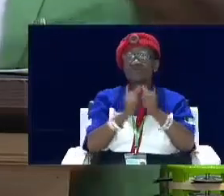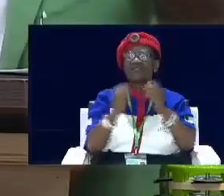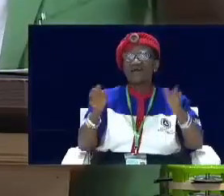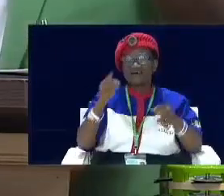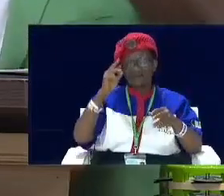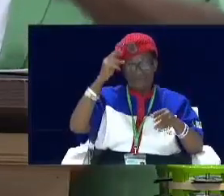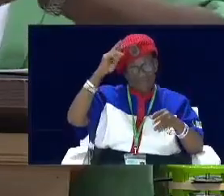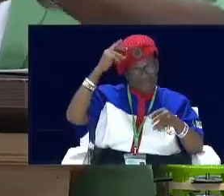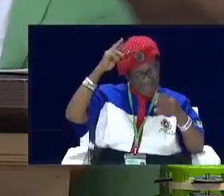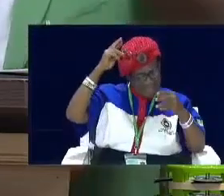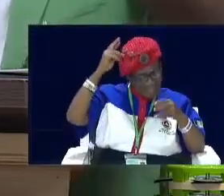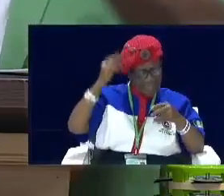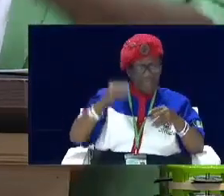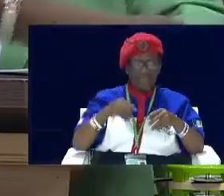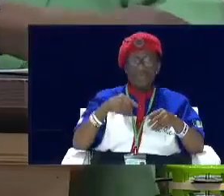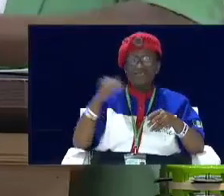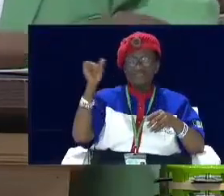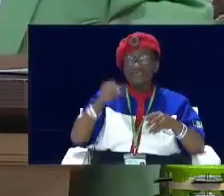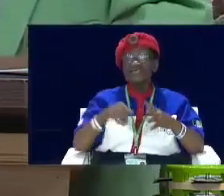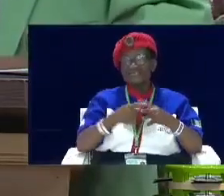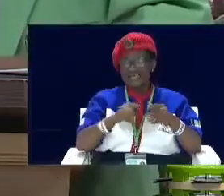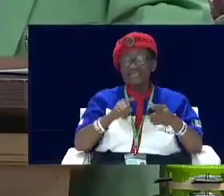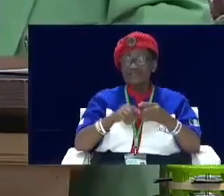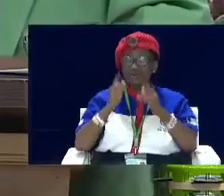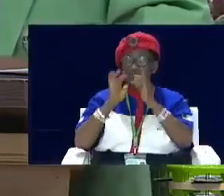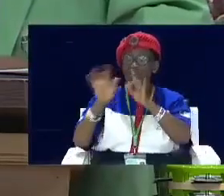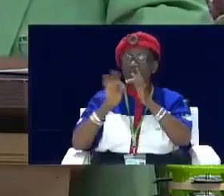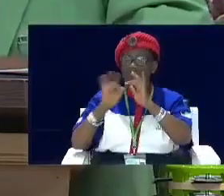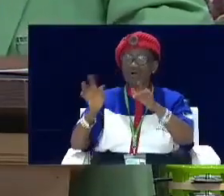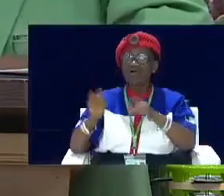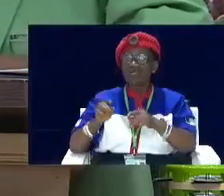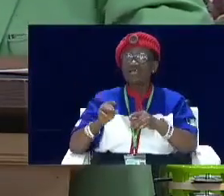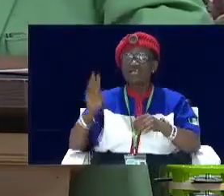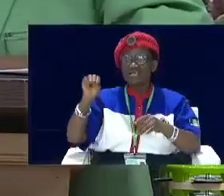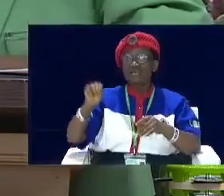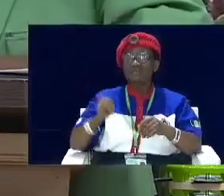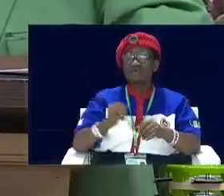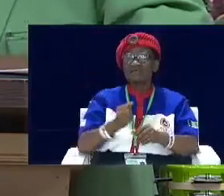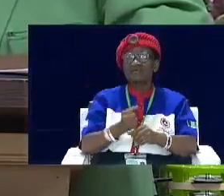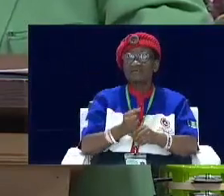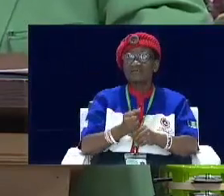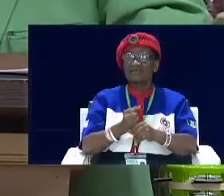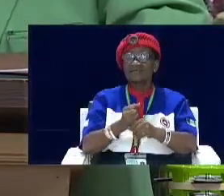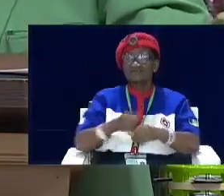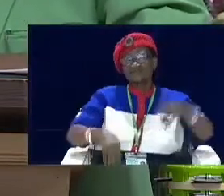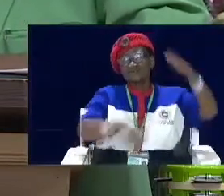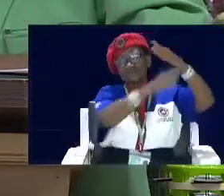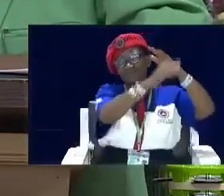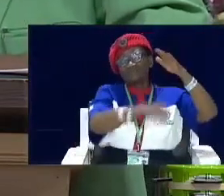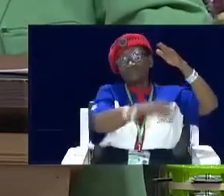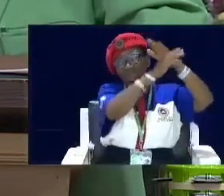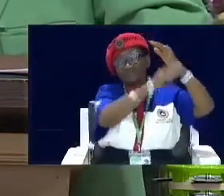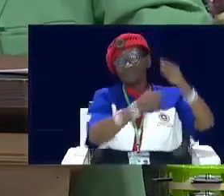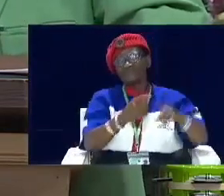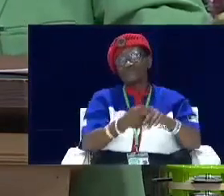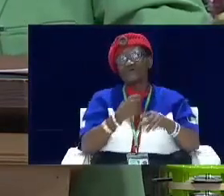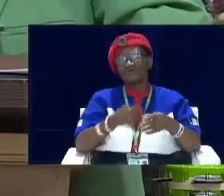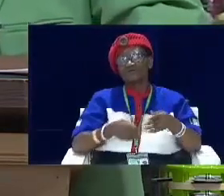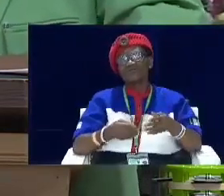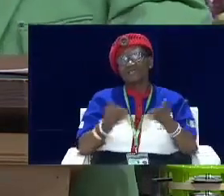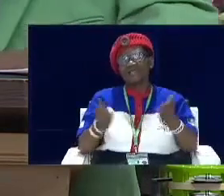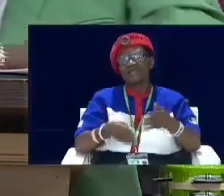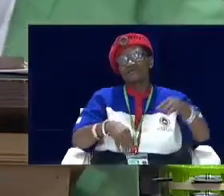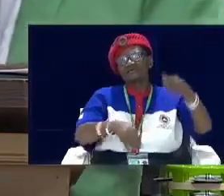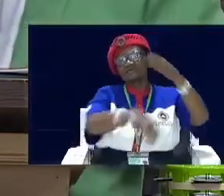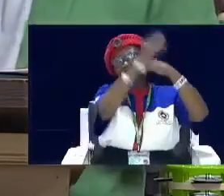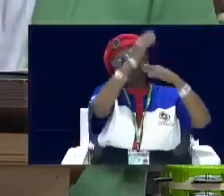man, get away from here, get away from here. One want to say, yeah, quick, what about party? Crony, what about party?